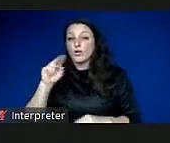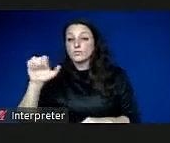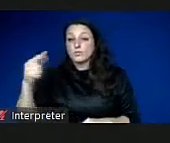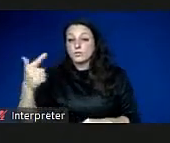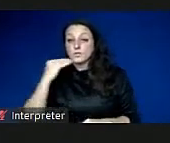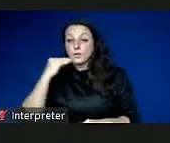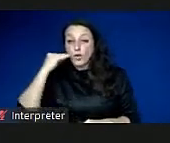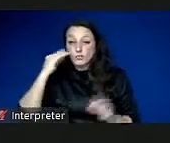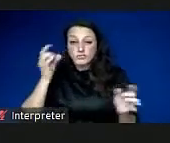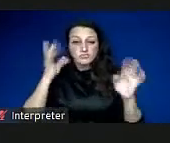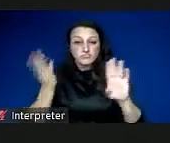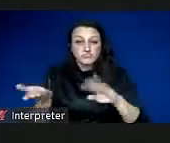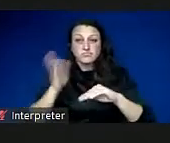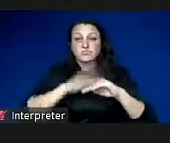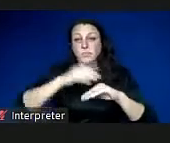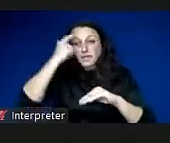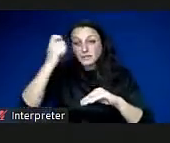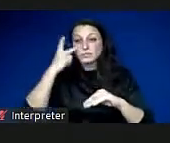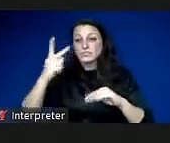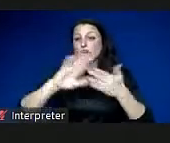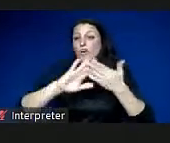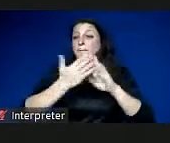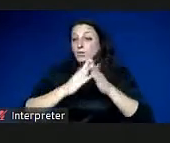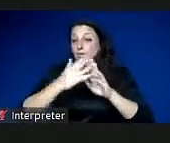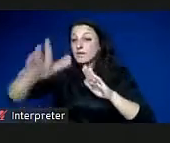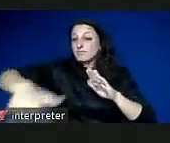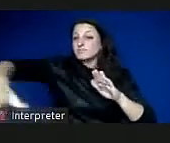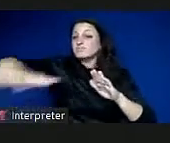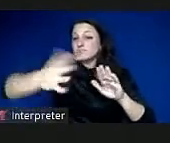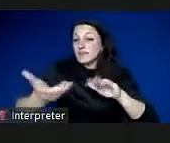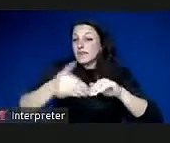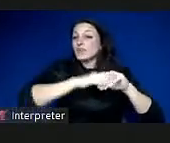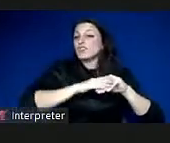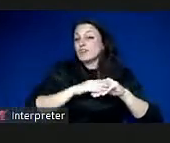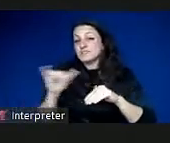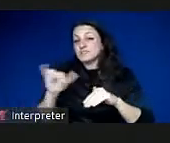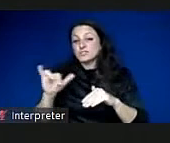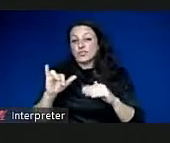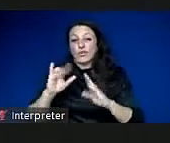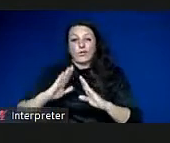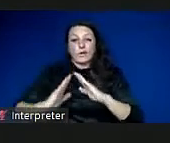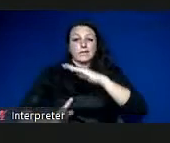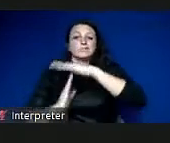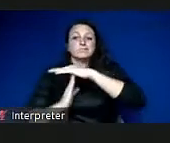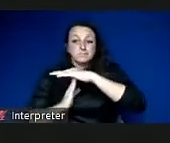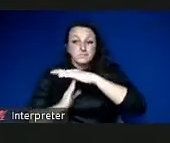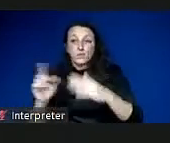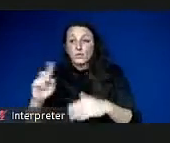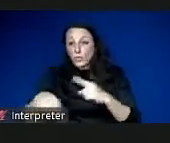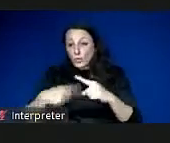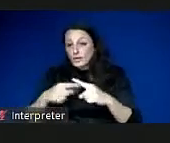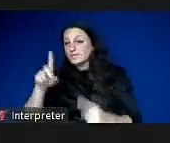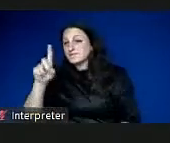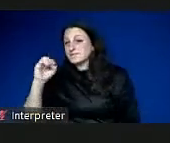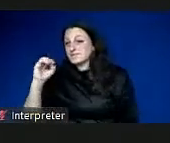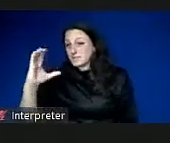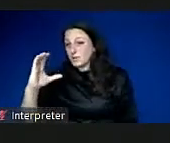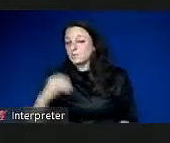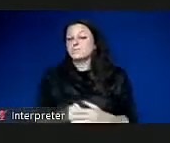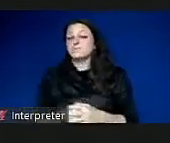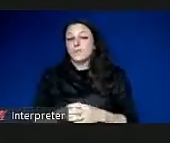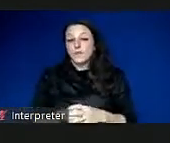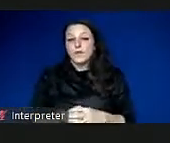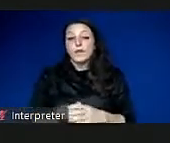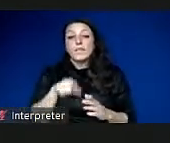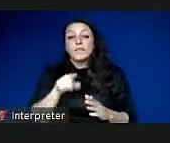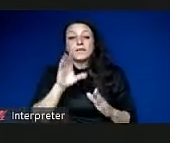community transmission increase in the state and peaked in the state at a high level in December. This figure also shows us, when we